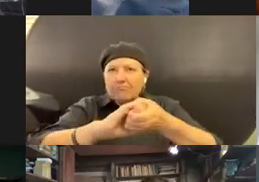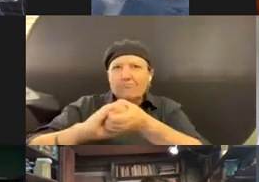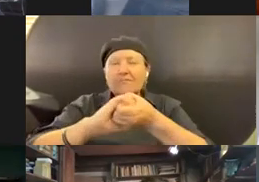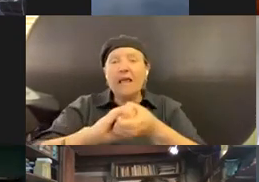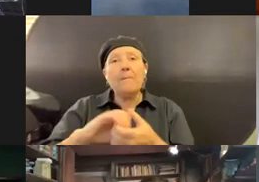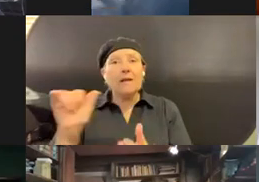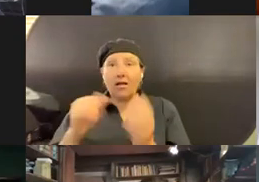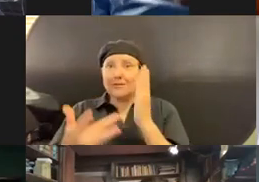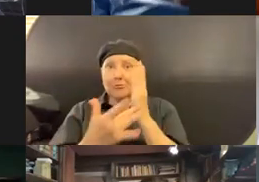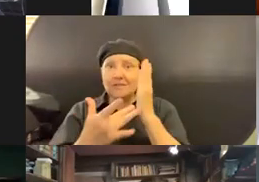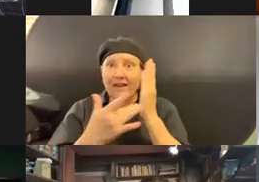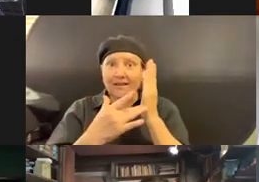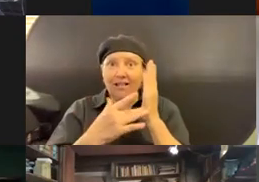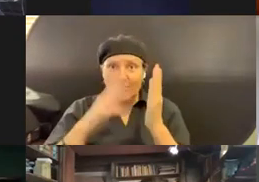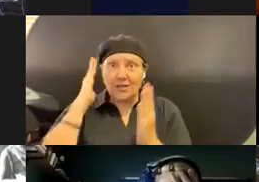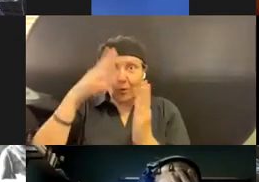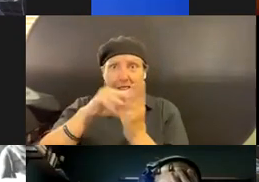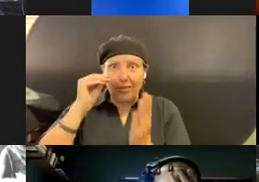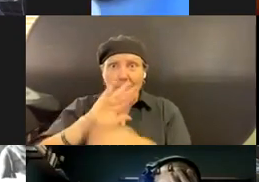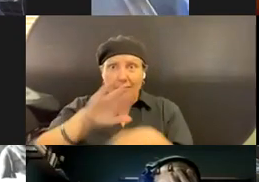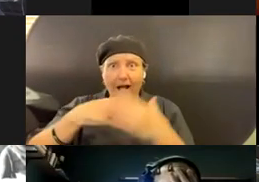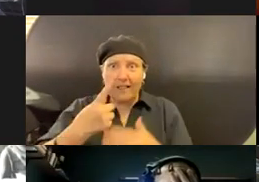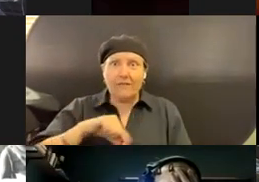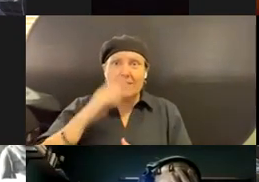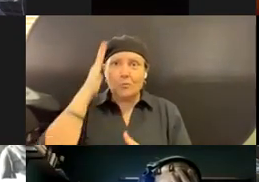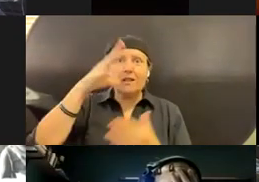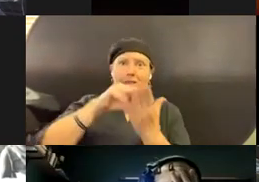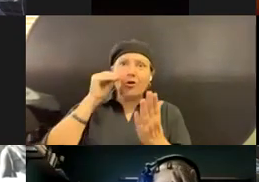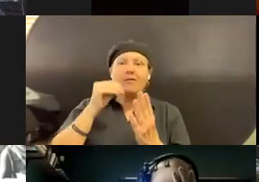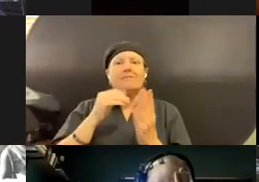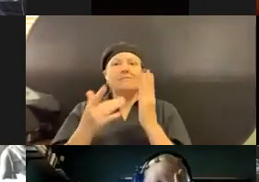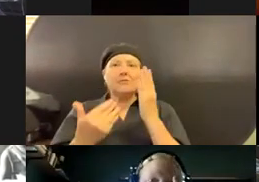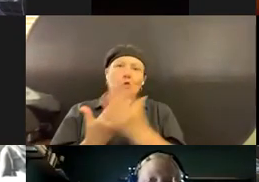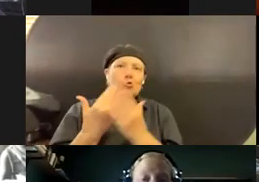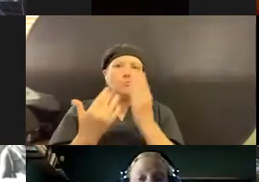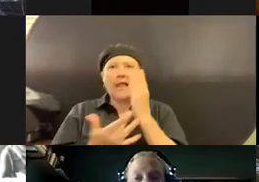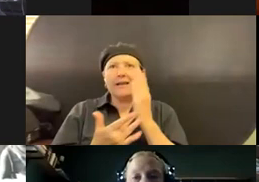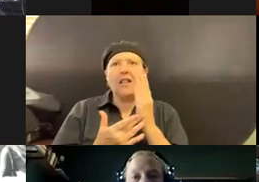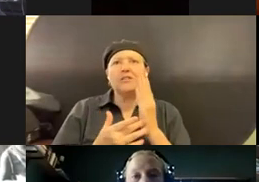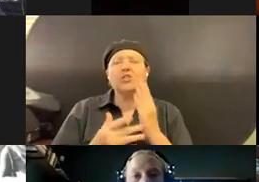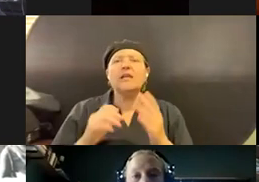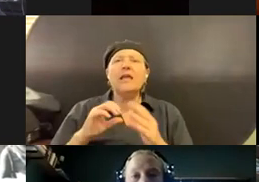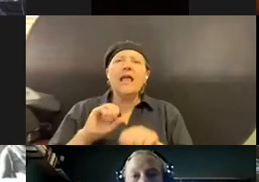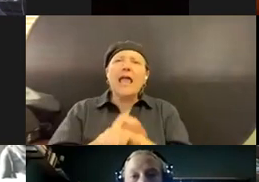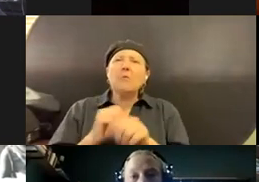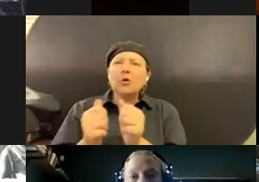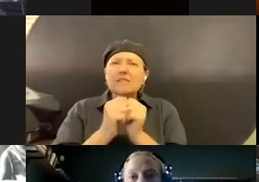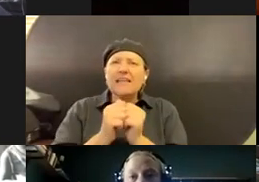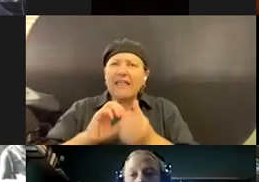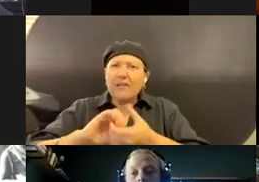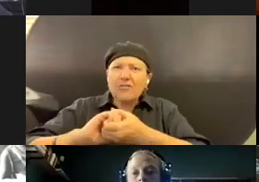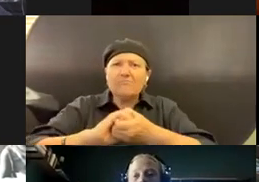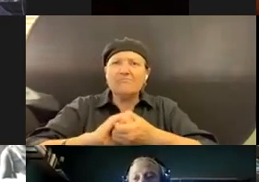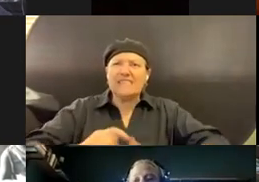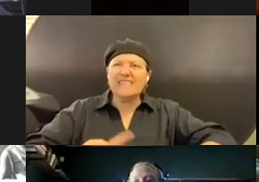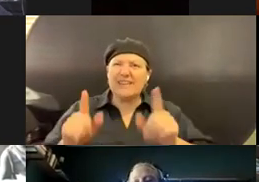to be more creative and figure out ways to do things in different ways. And so I think we will all walk away from this process